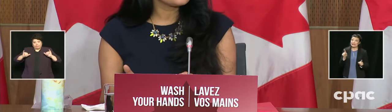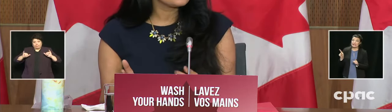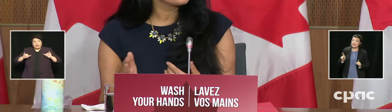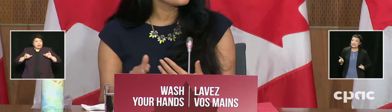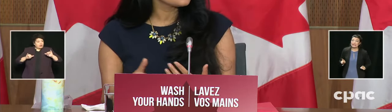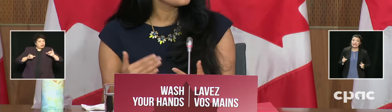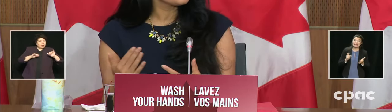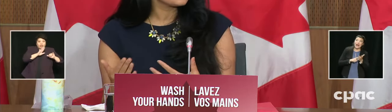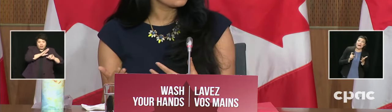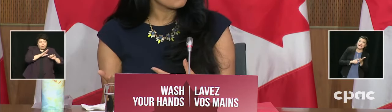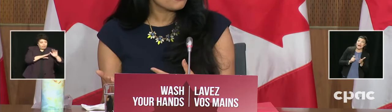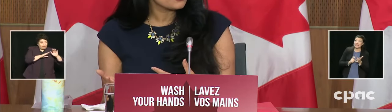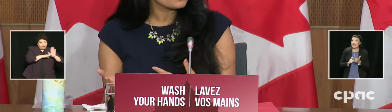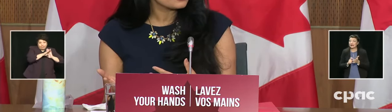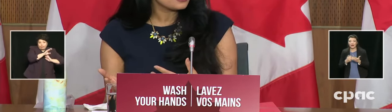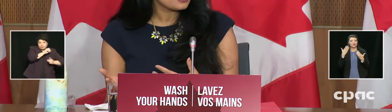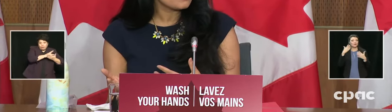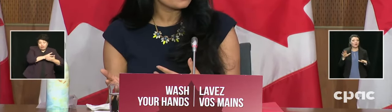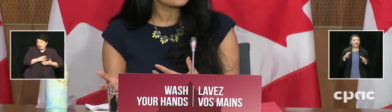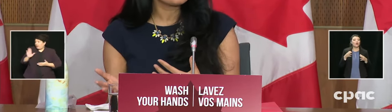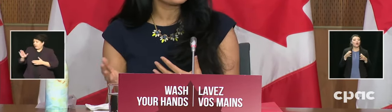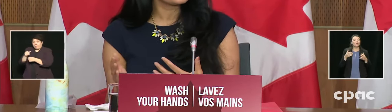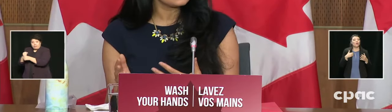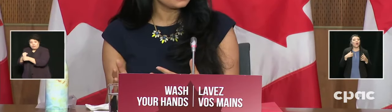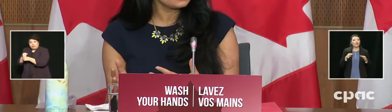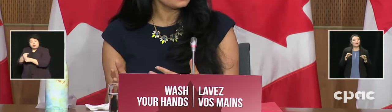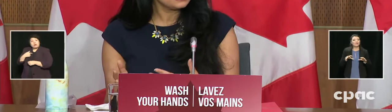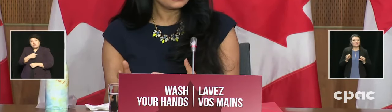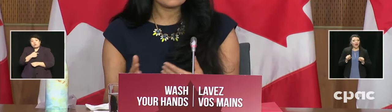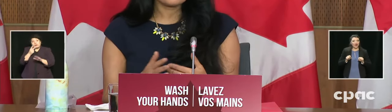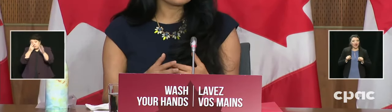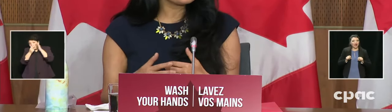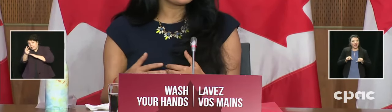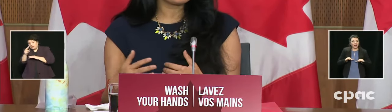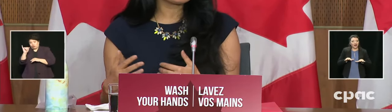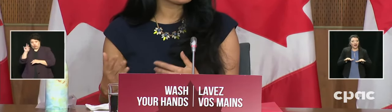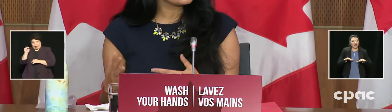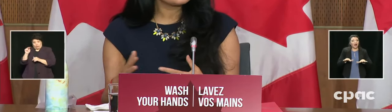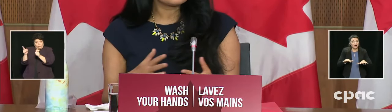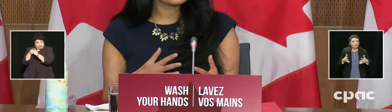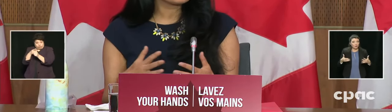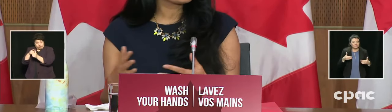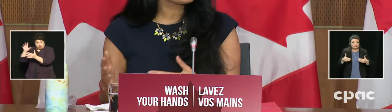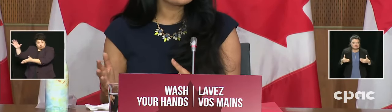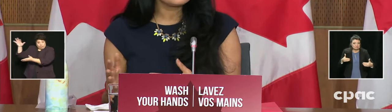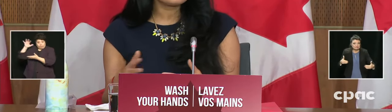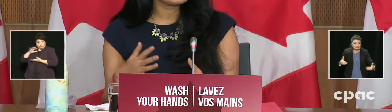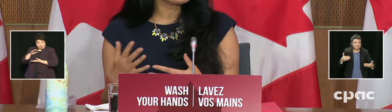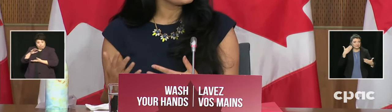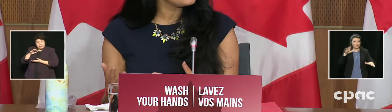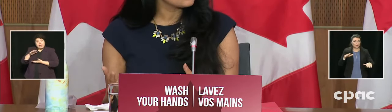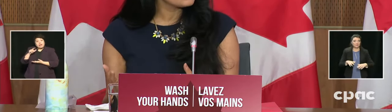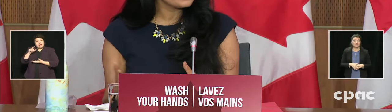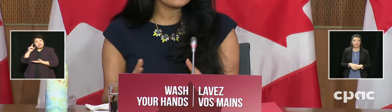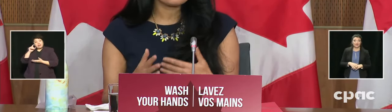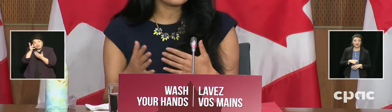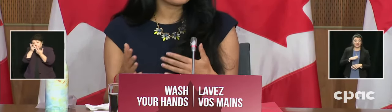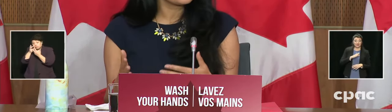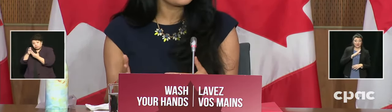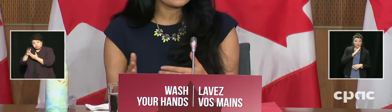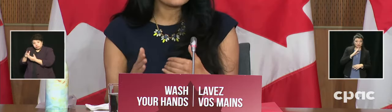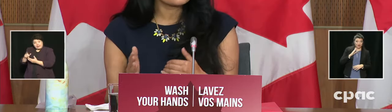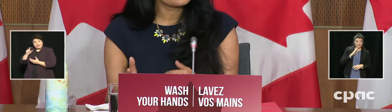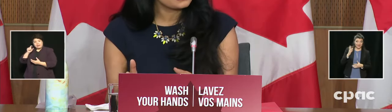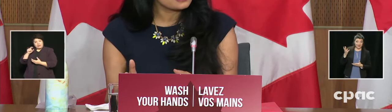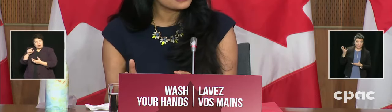talking about January in terms of getting our first shipments in. If everything goes well and if it goes smoothly, they might be earlier. If there